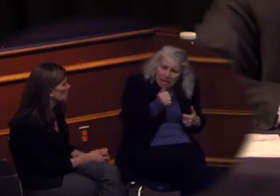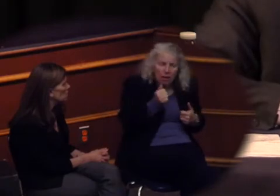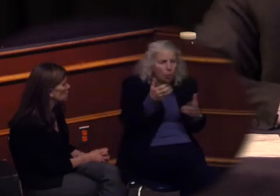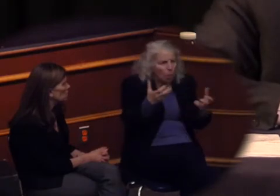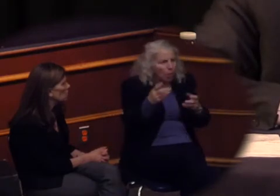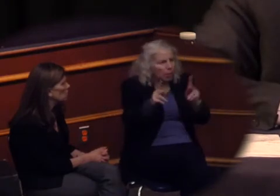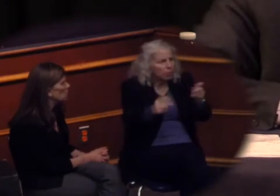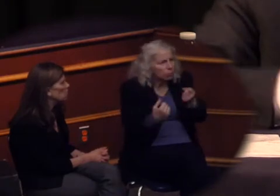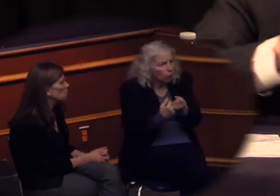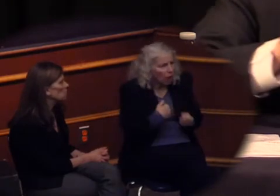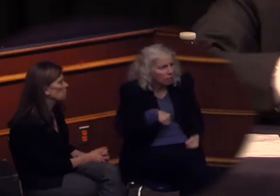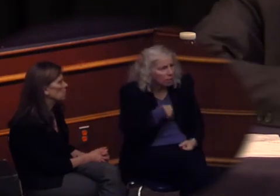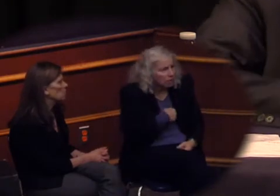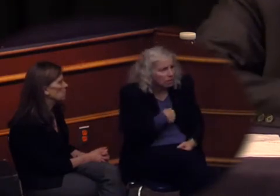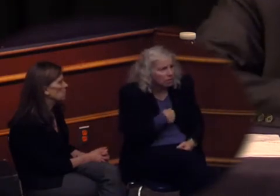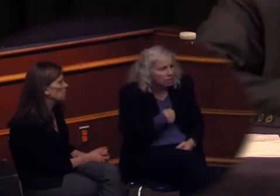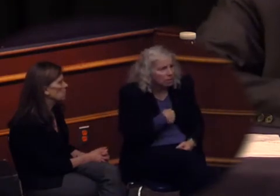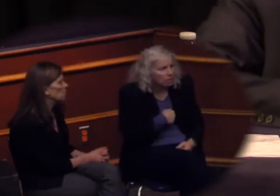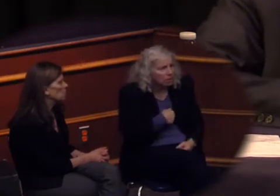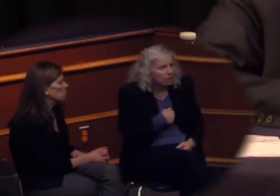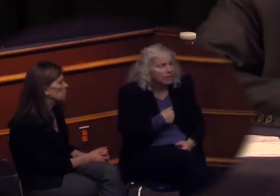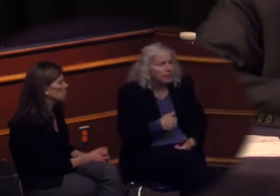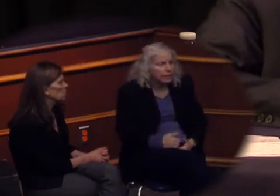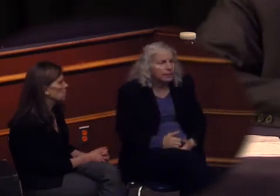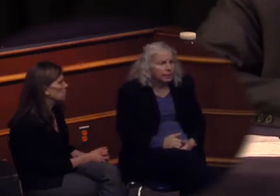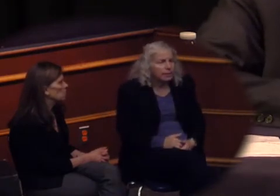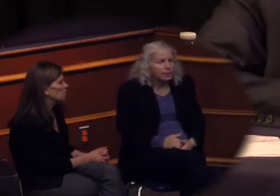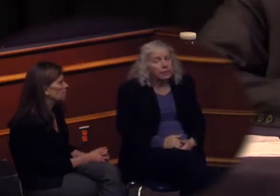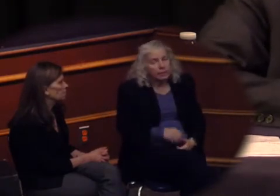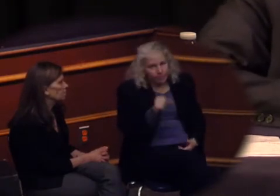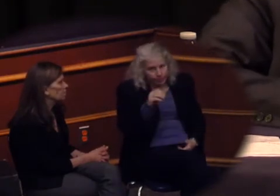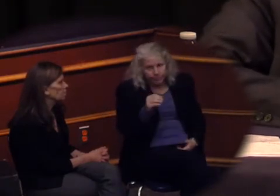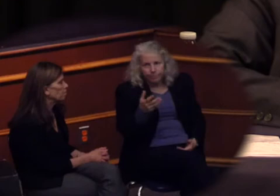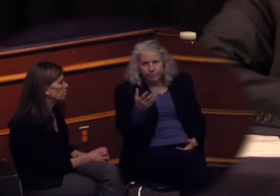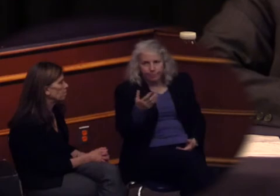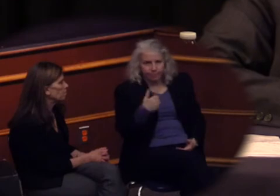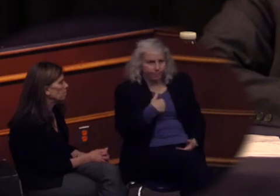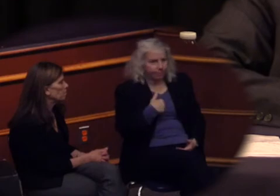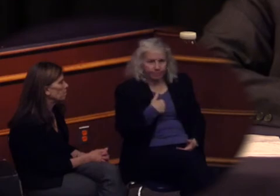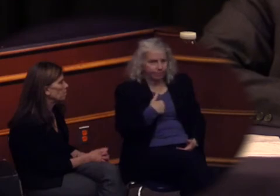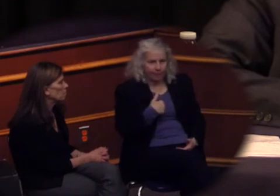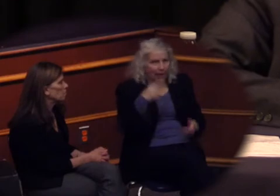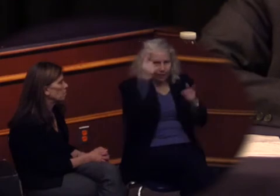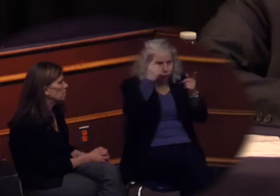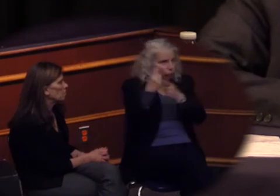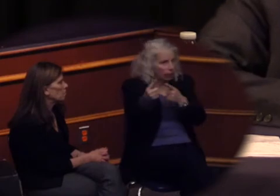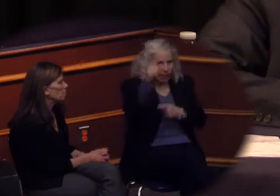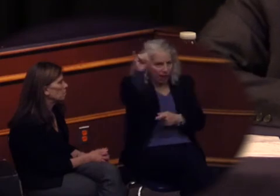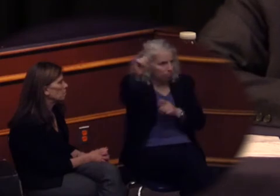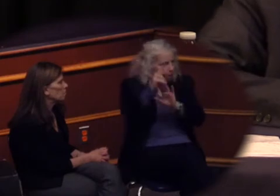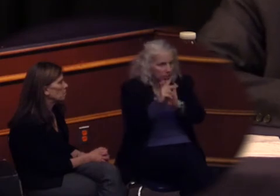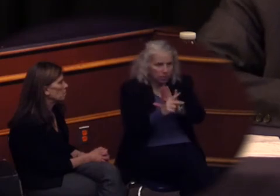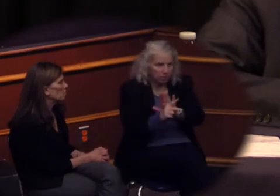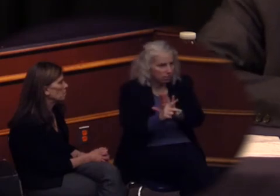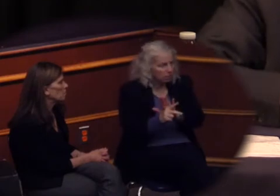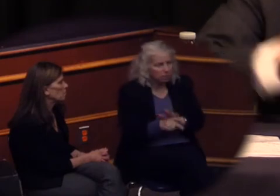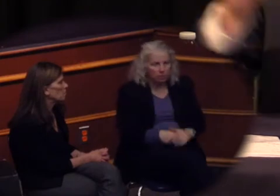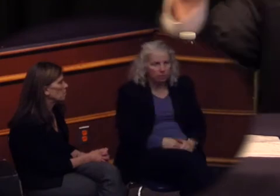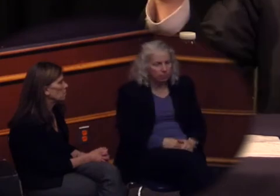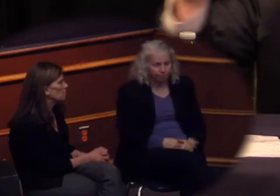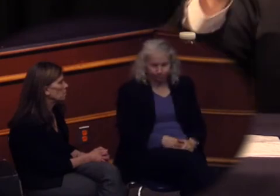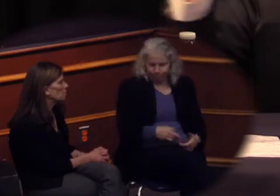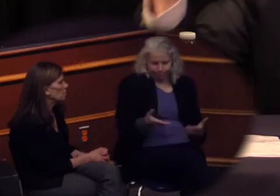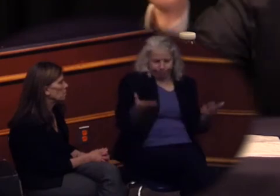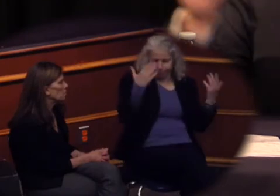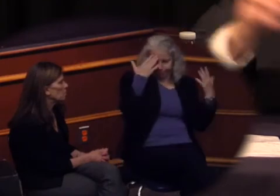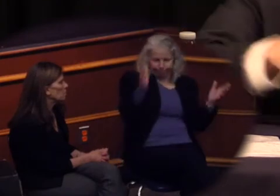us if we were in that situation. So, I completely disagree with it. You know, I don't know